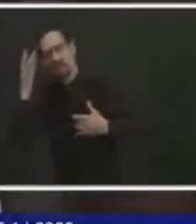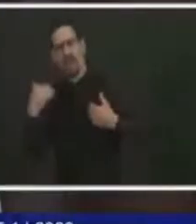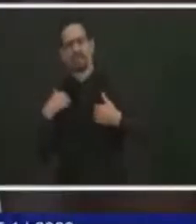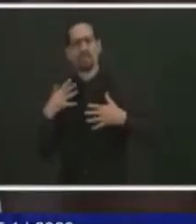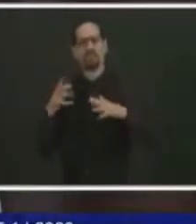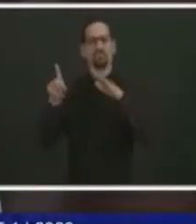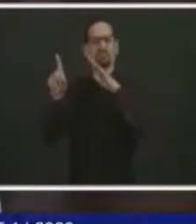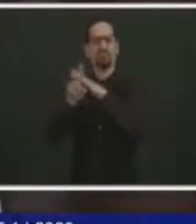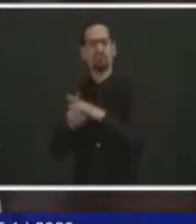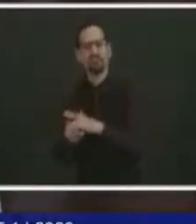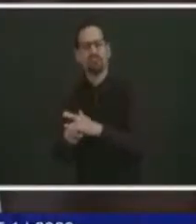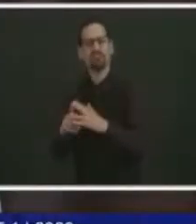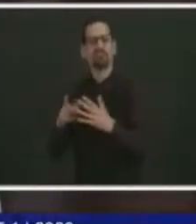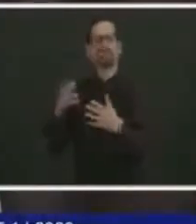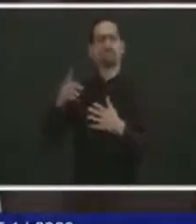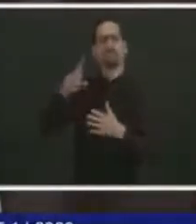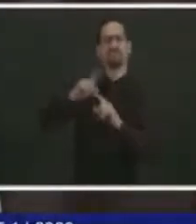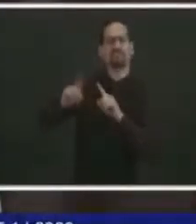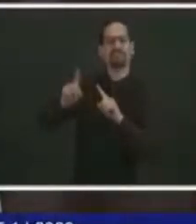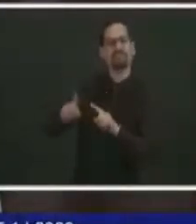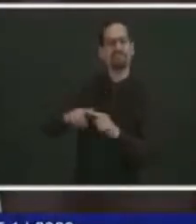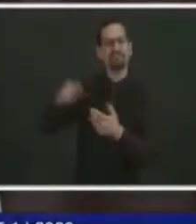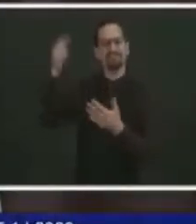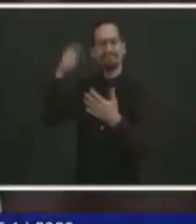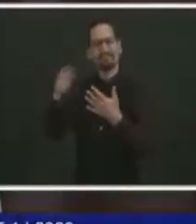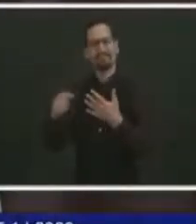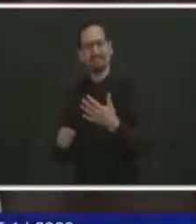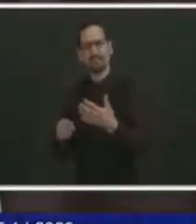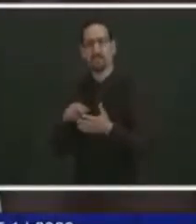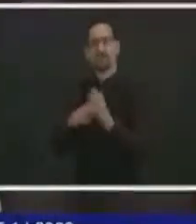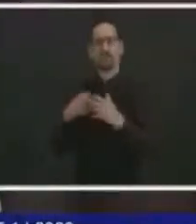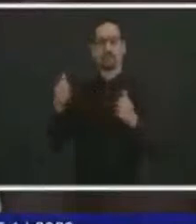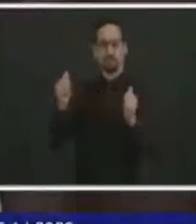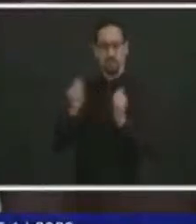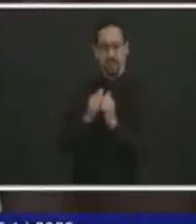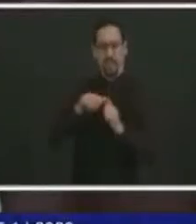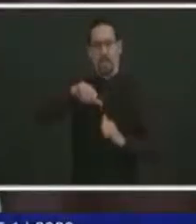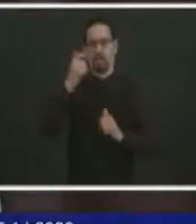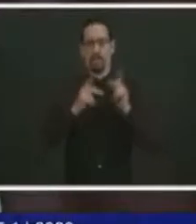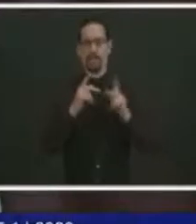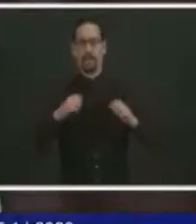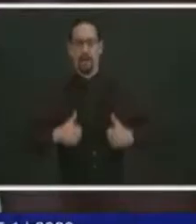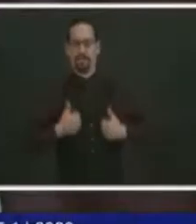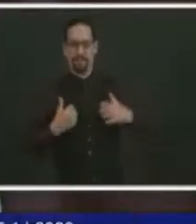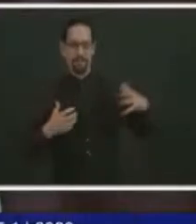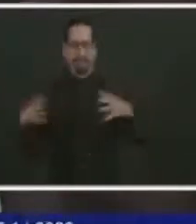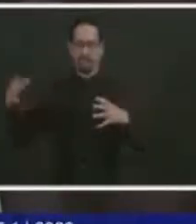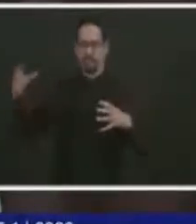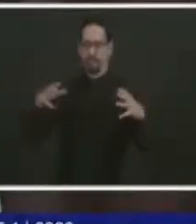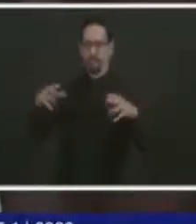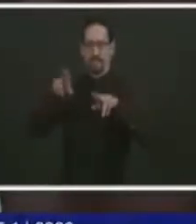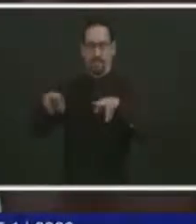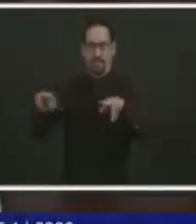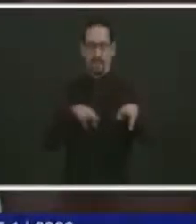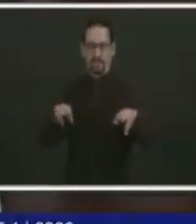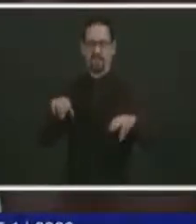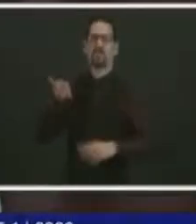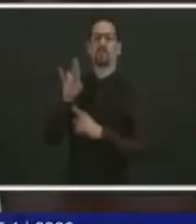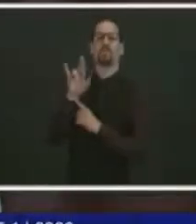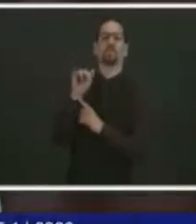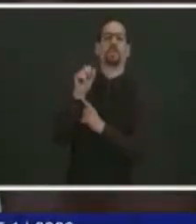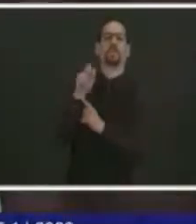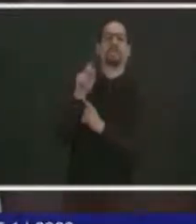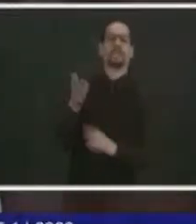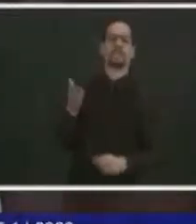are in a congregate setting, the higher the risk. As you walk back from that, you can still have